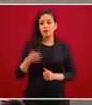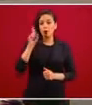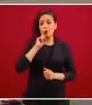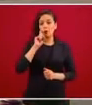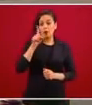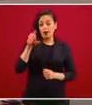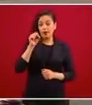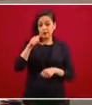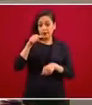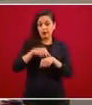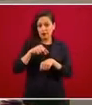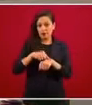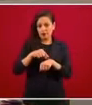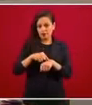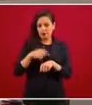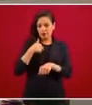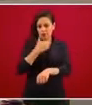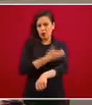sort of